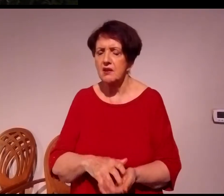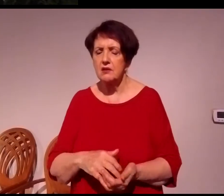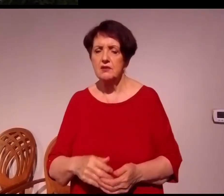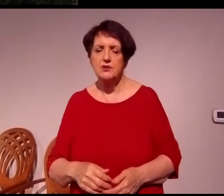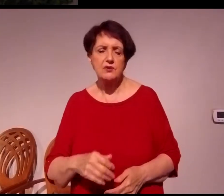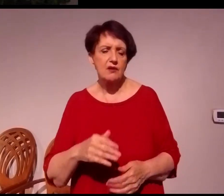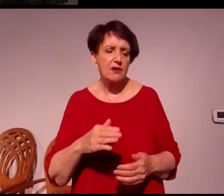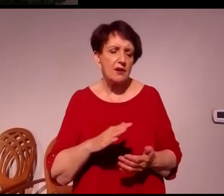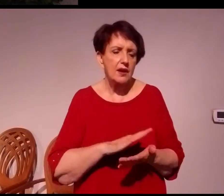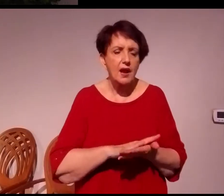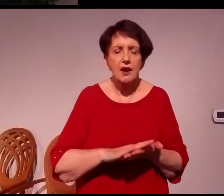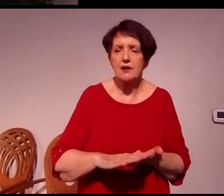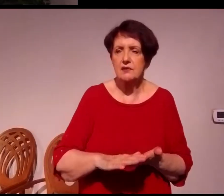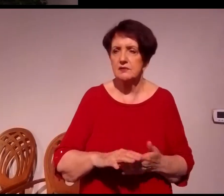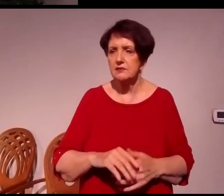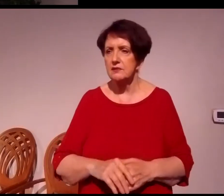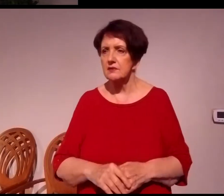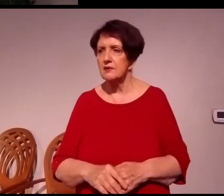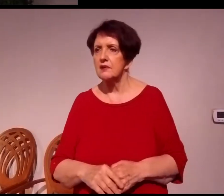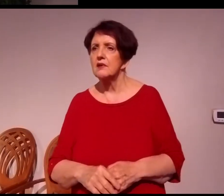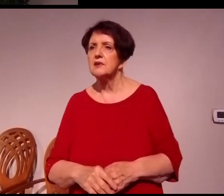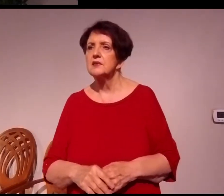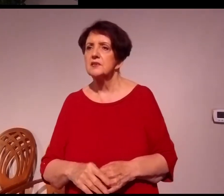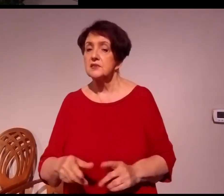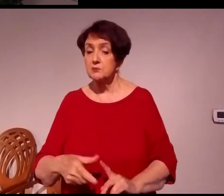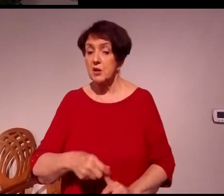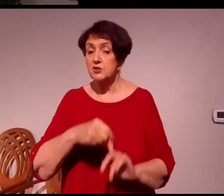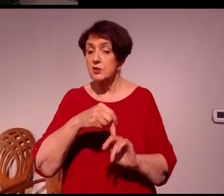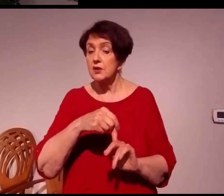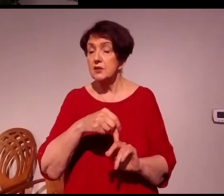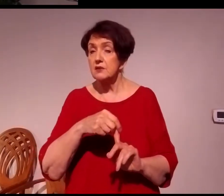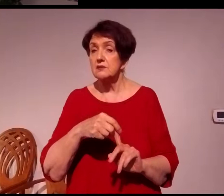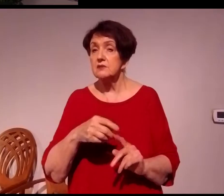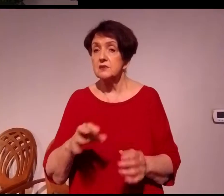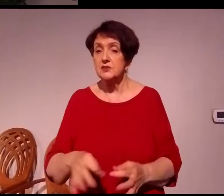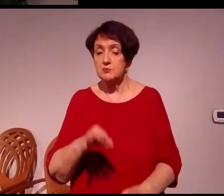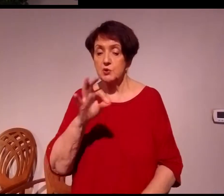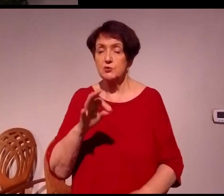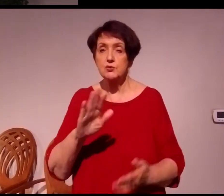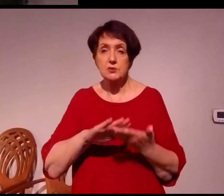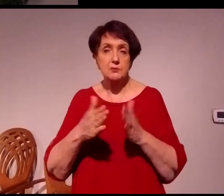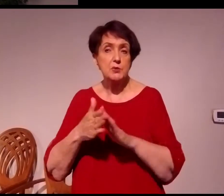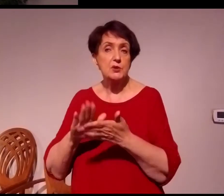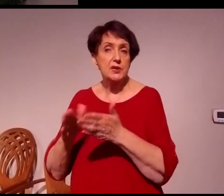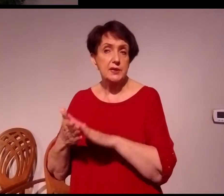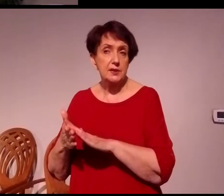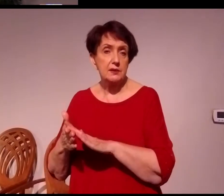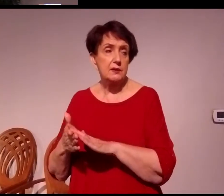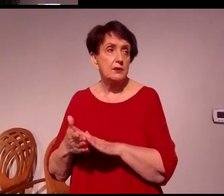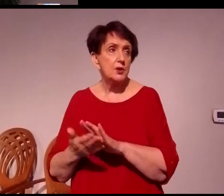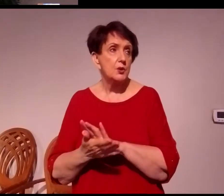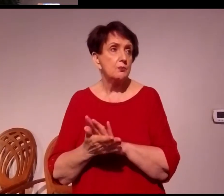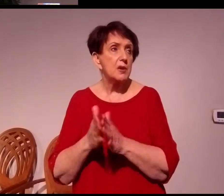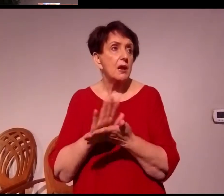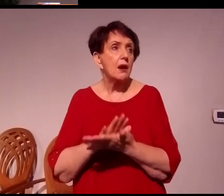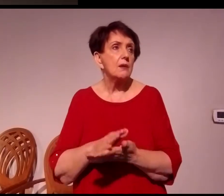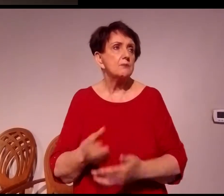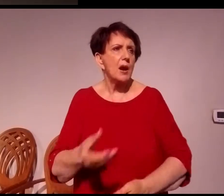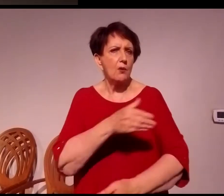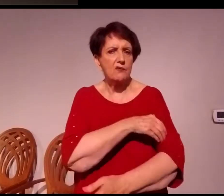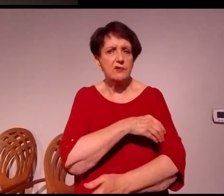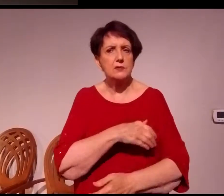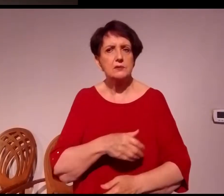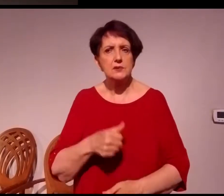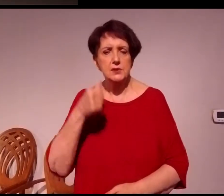an idea of, especially in a spiritual community, this can happen. And we become powerful, or as women,